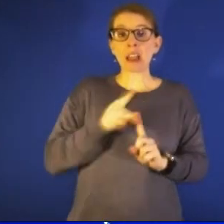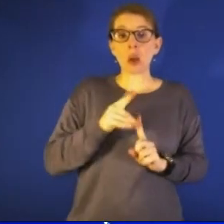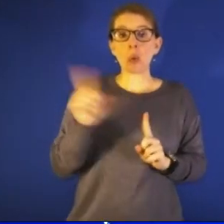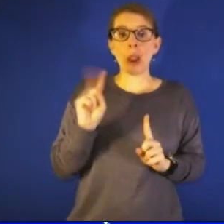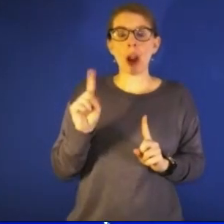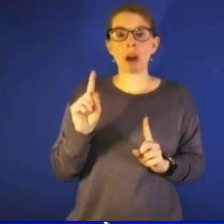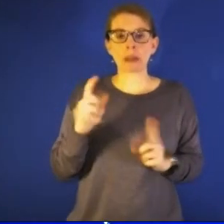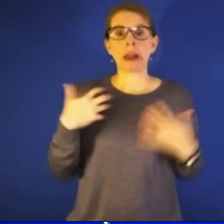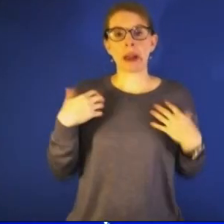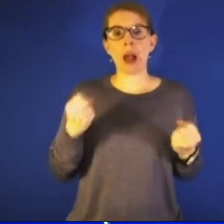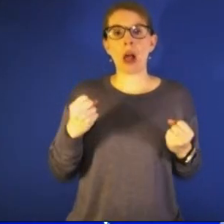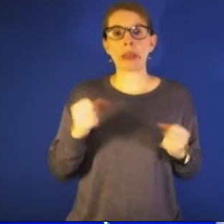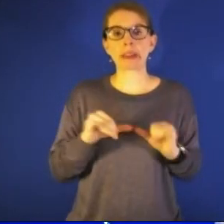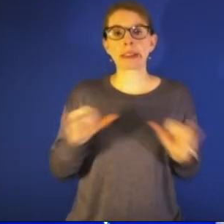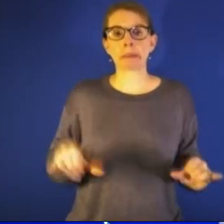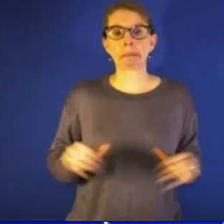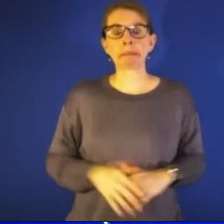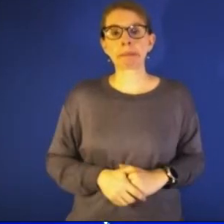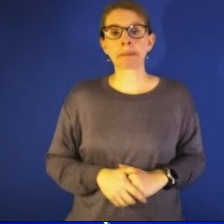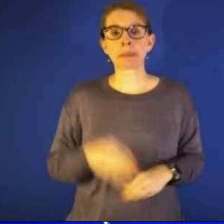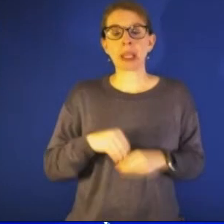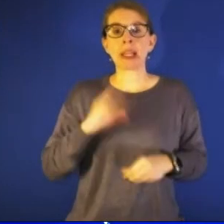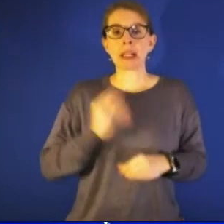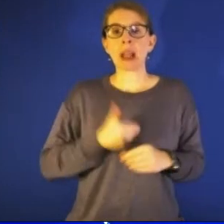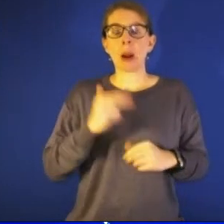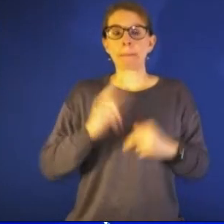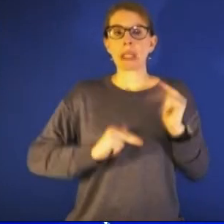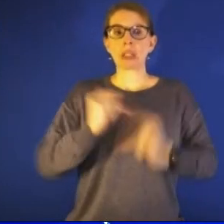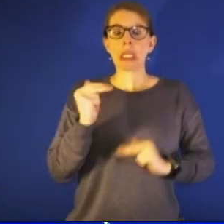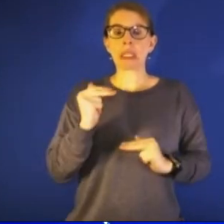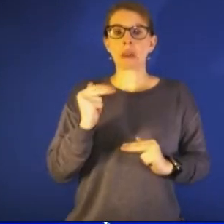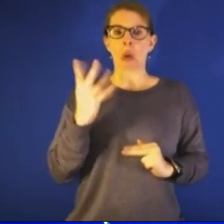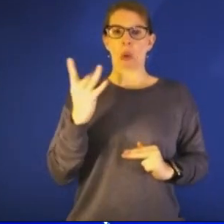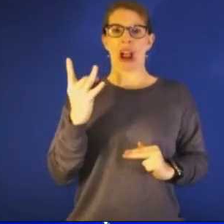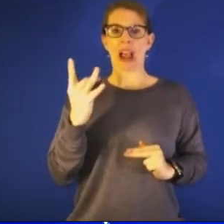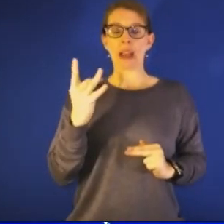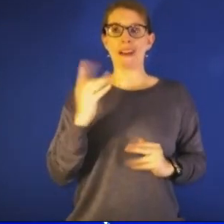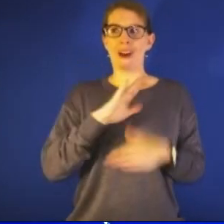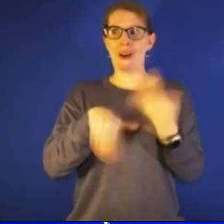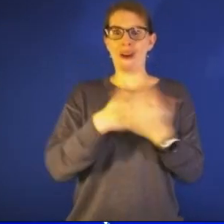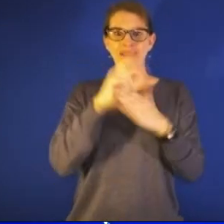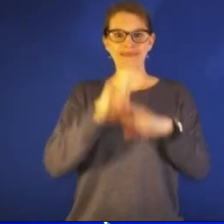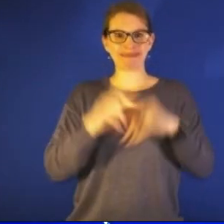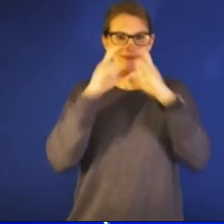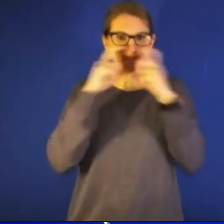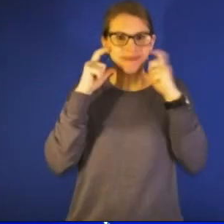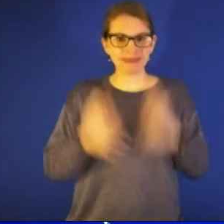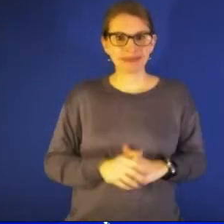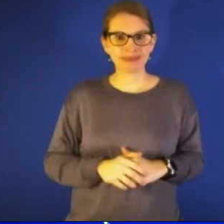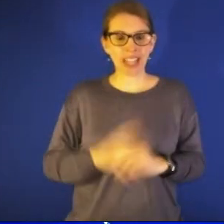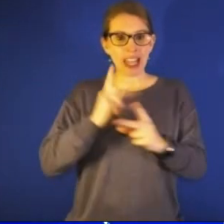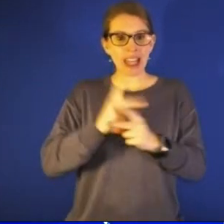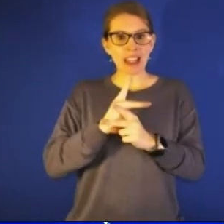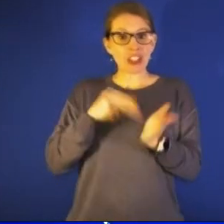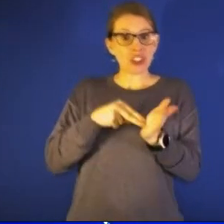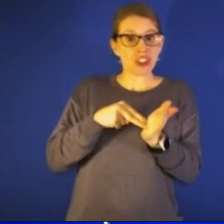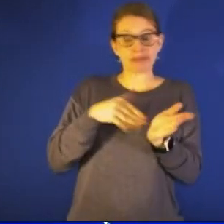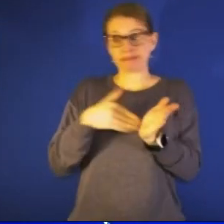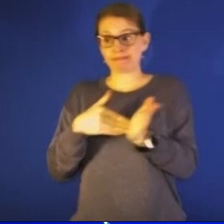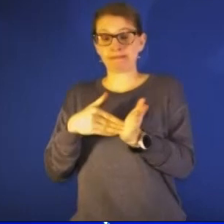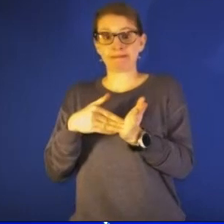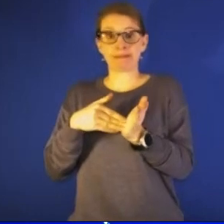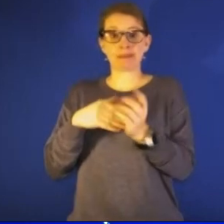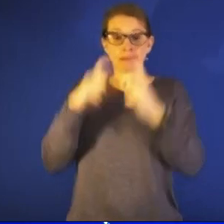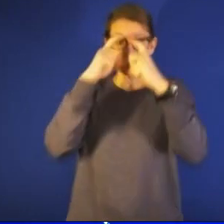building, in those areas that we have, because everybody is being masked. Care providers have masks, have goggles, have